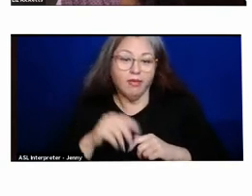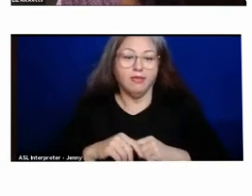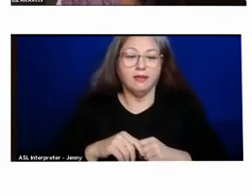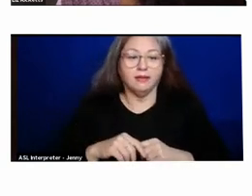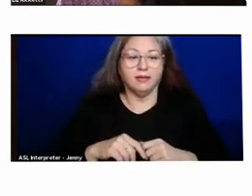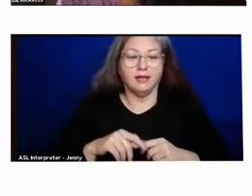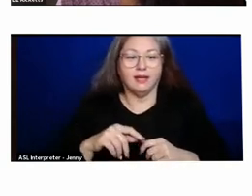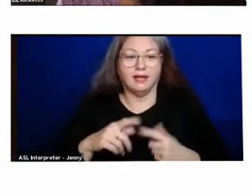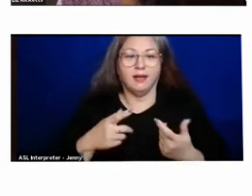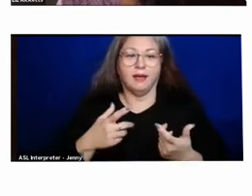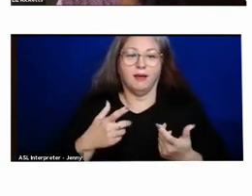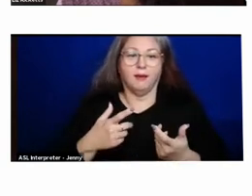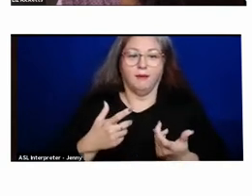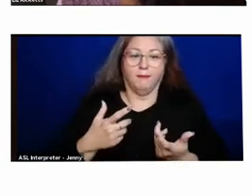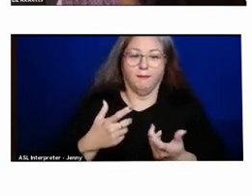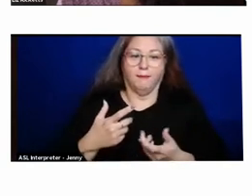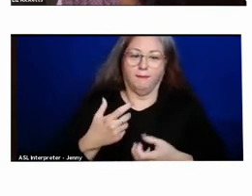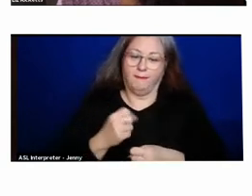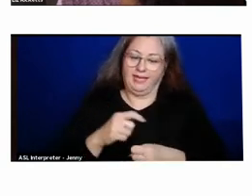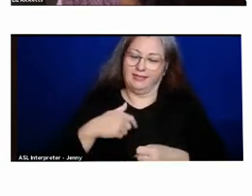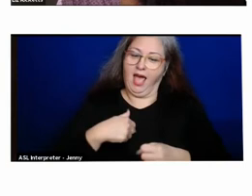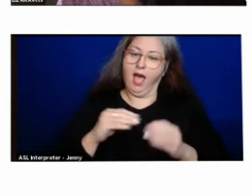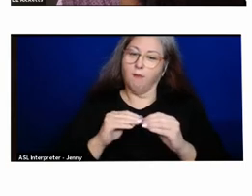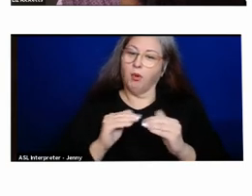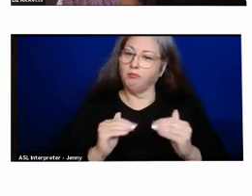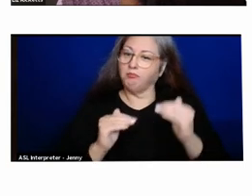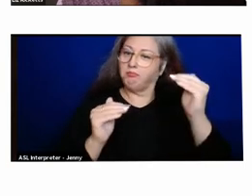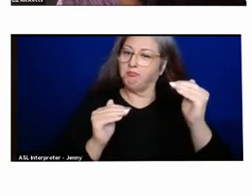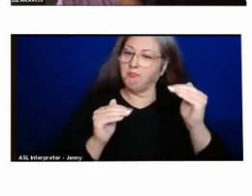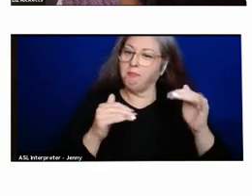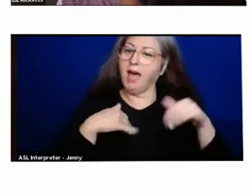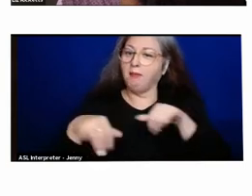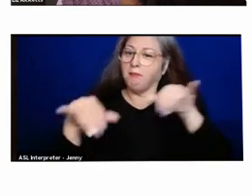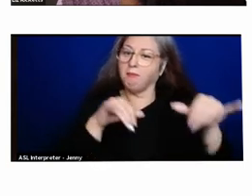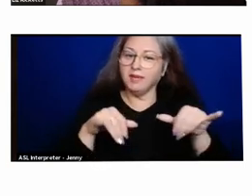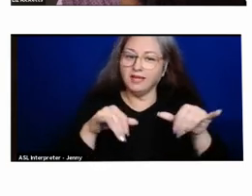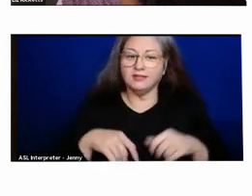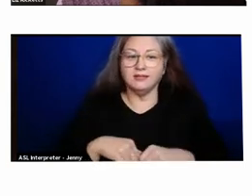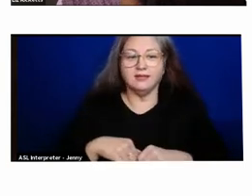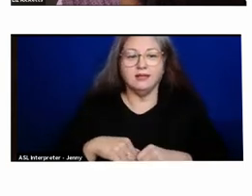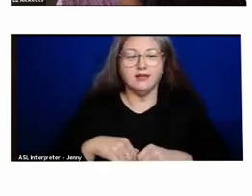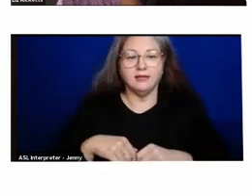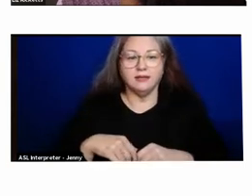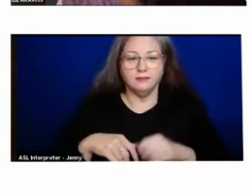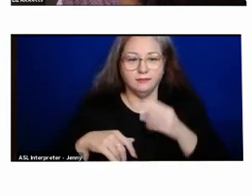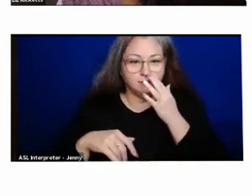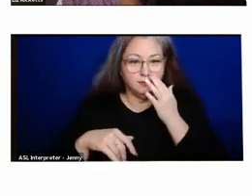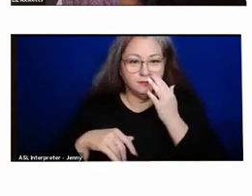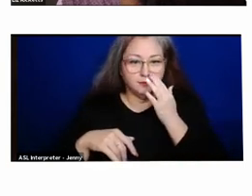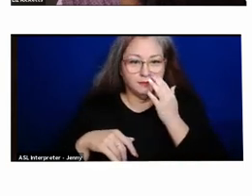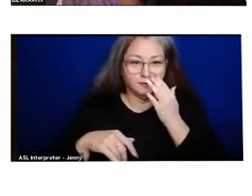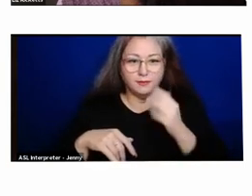puts me in the league of my peers out there. The question of what aspects of Ghanaian upcycling